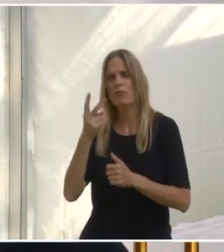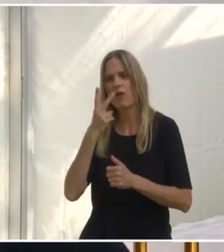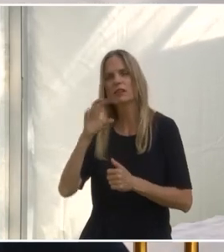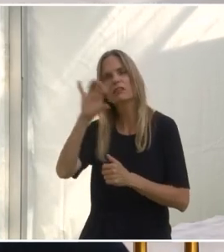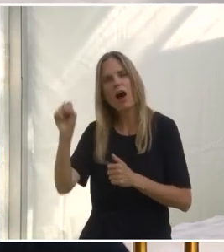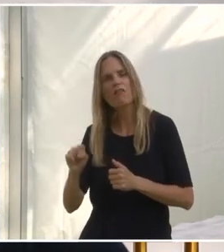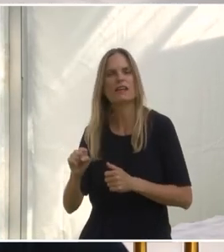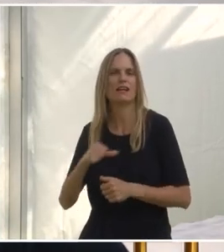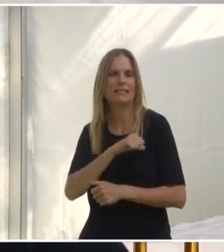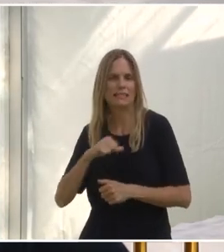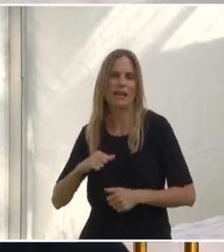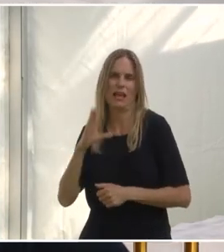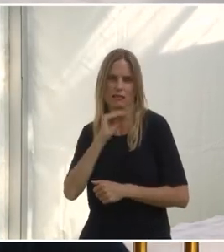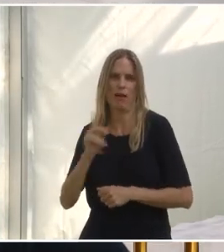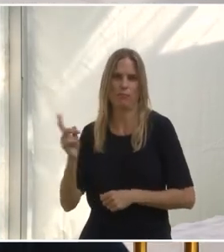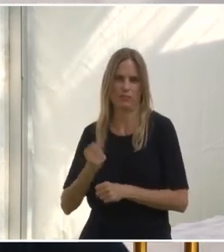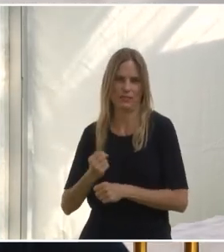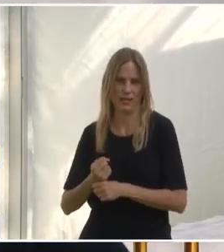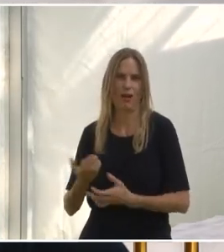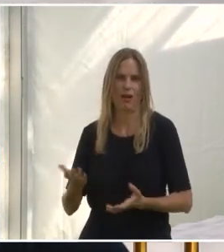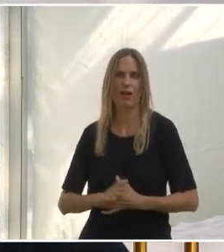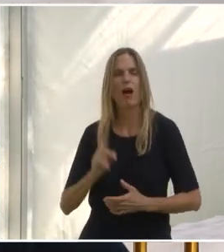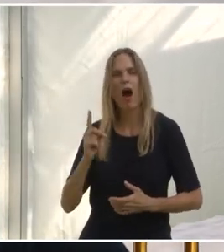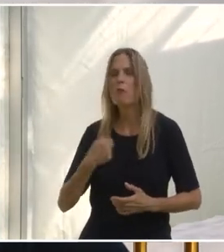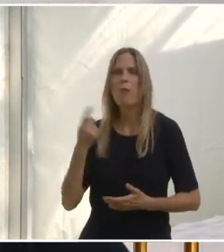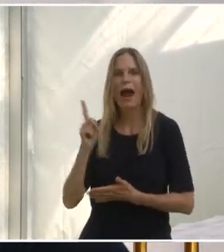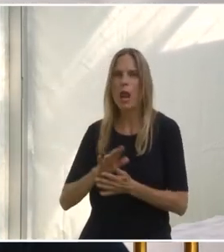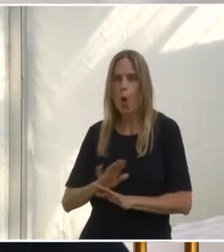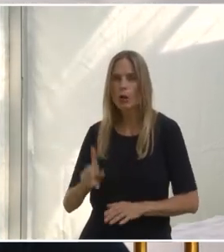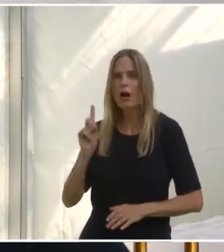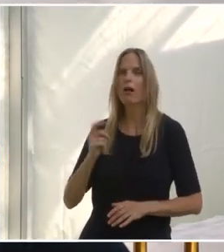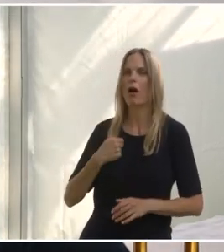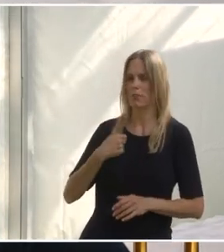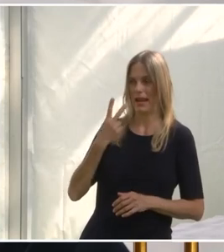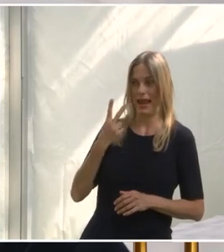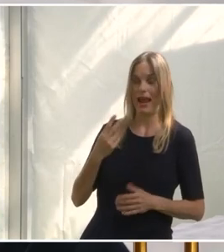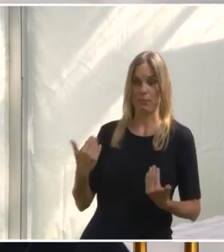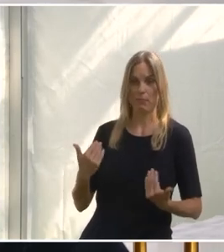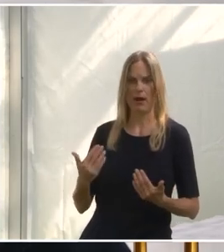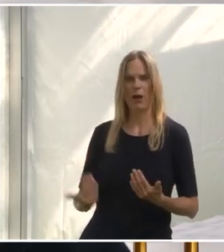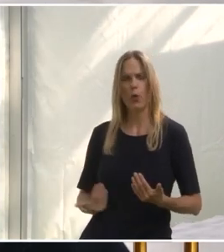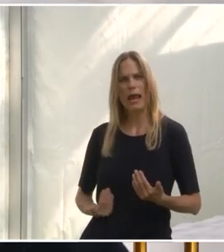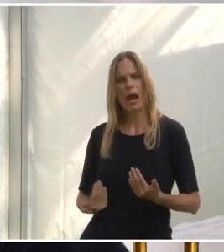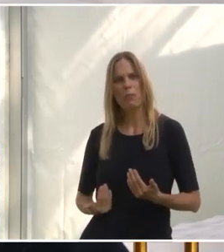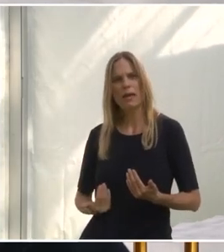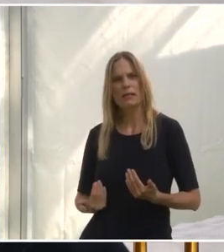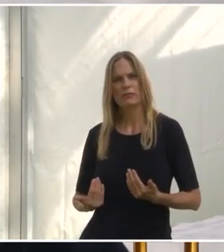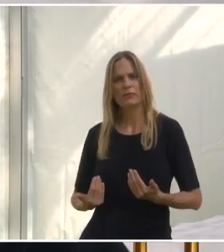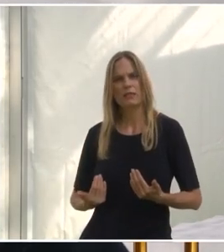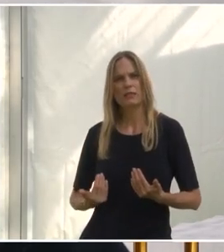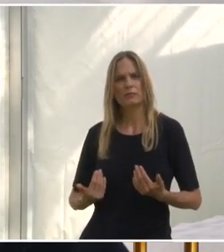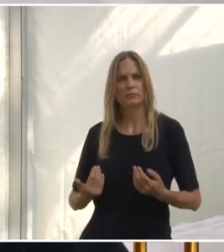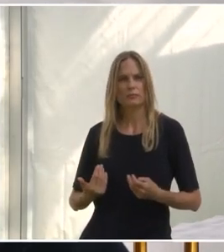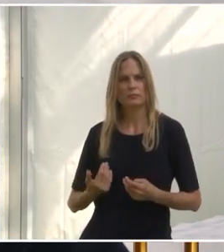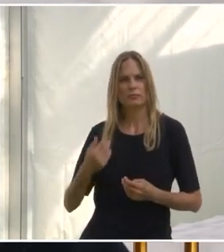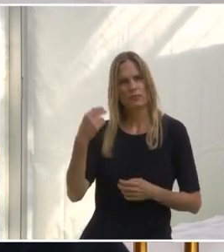itself. But I'm not hopeless, but I'm seeing that we are really living in a 1 or 2 decade that will